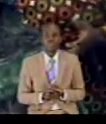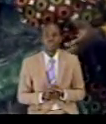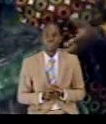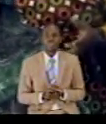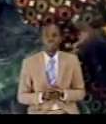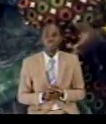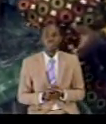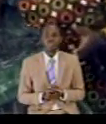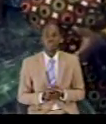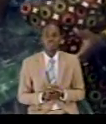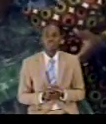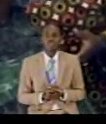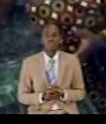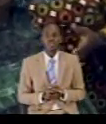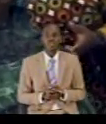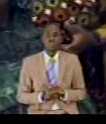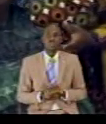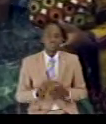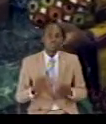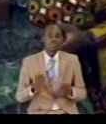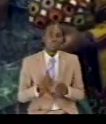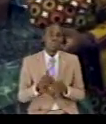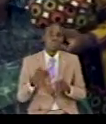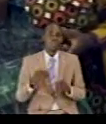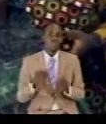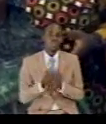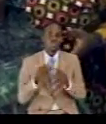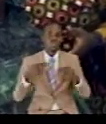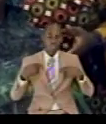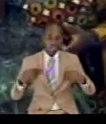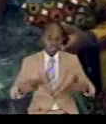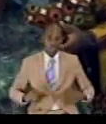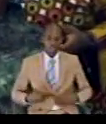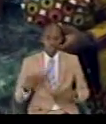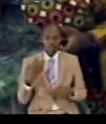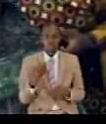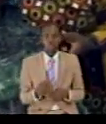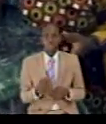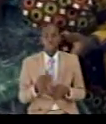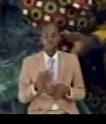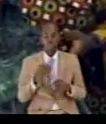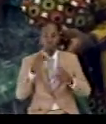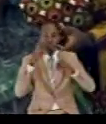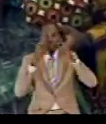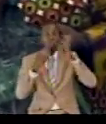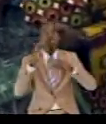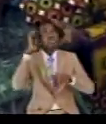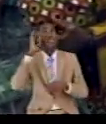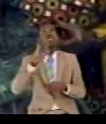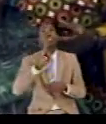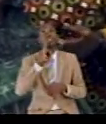In the health of my countenance, he is my God.